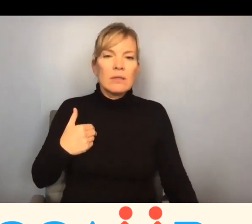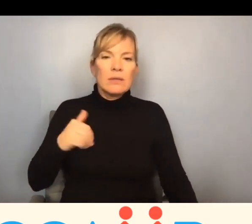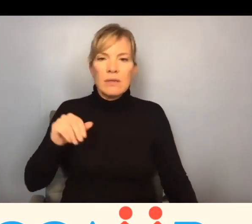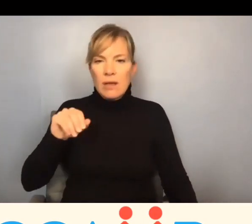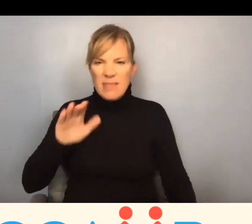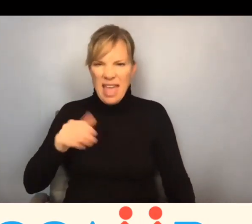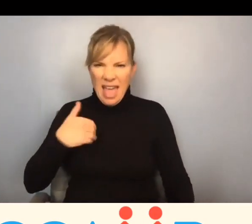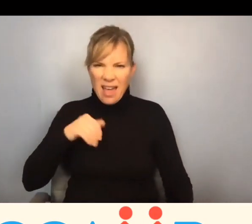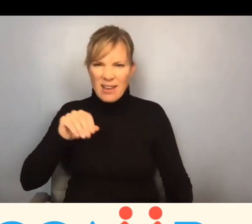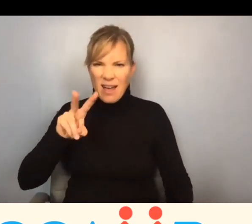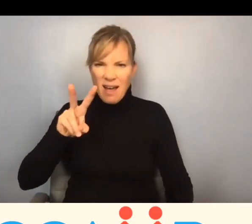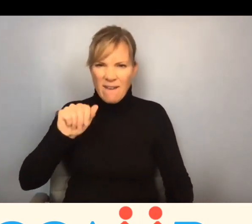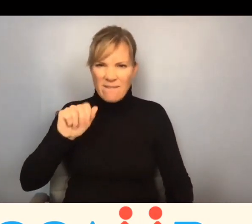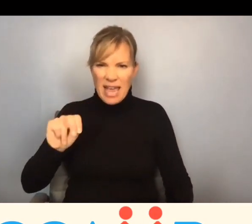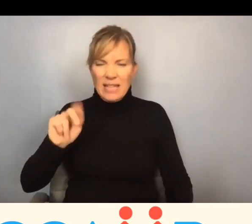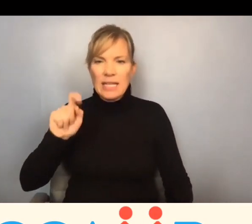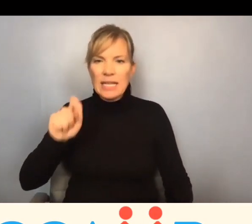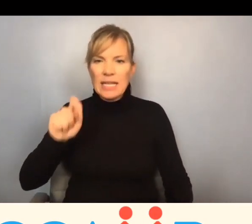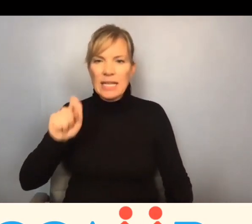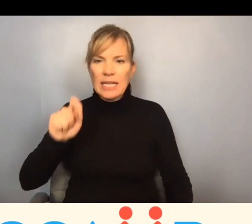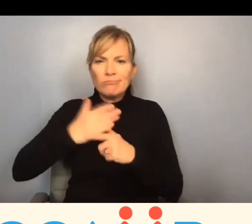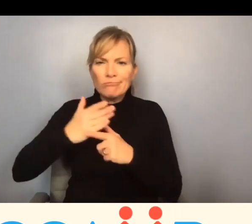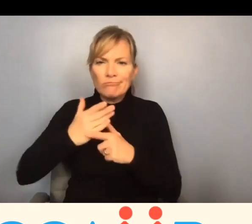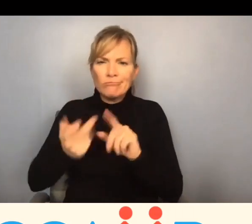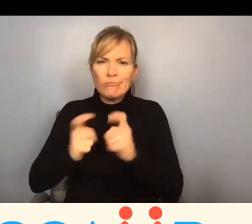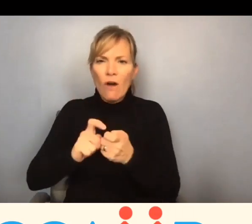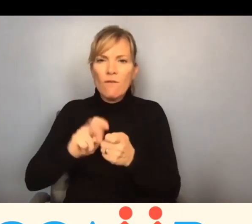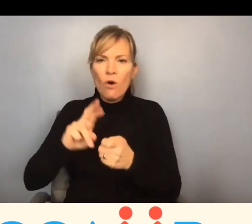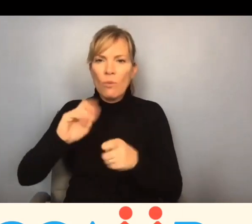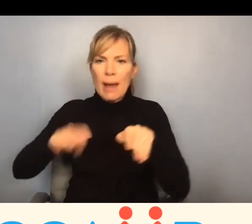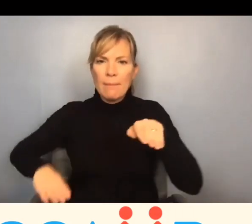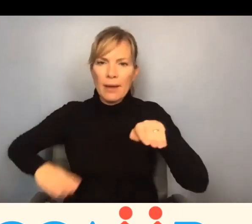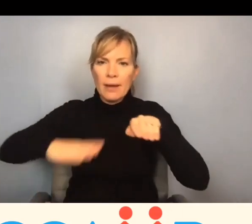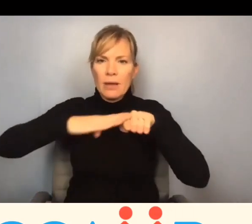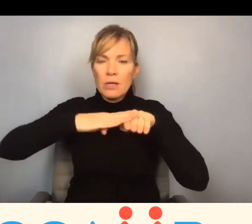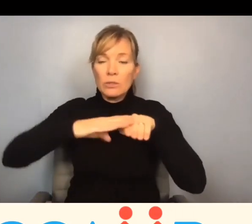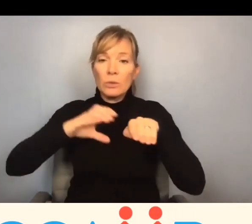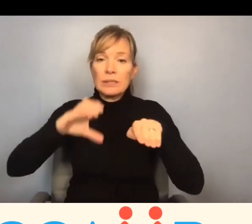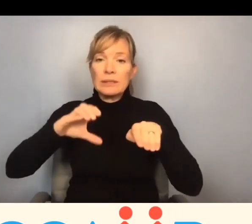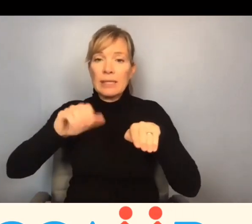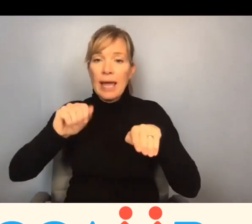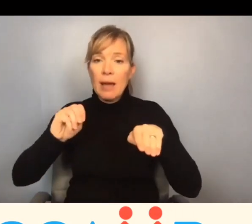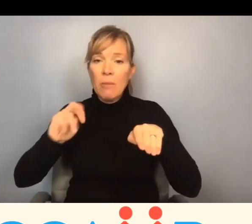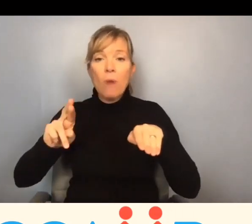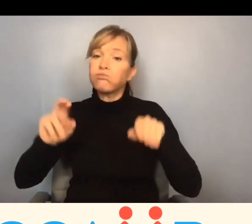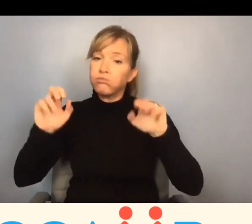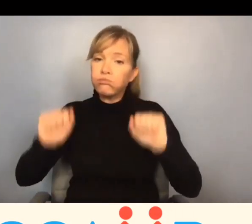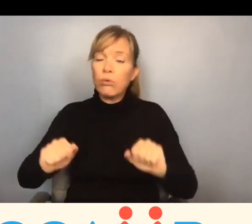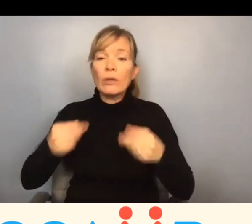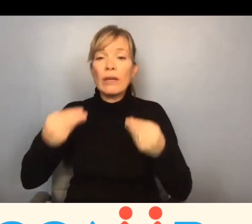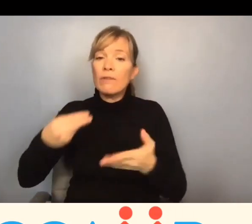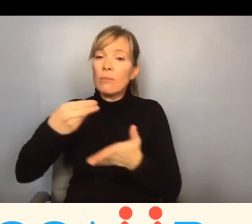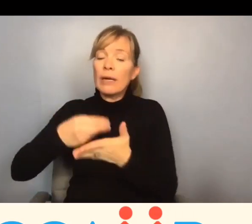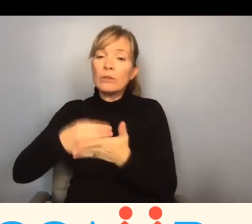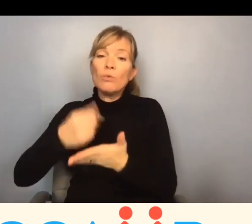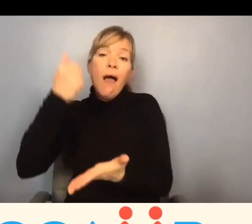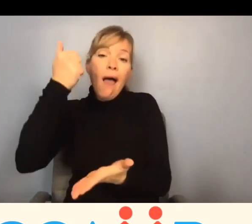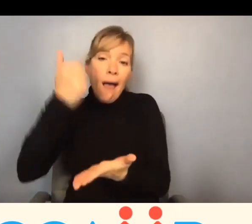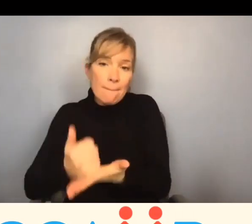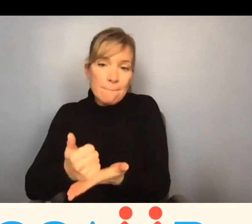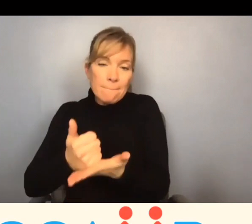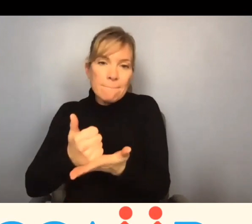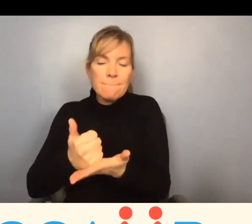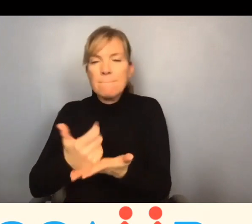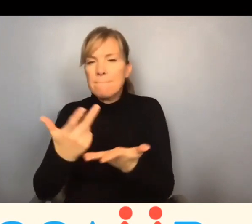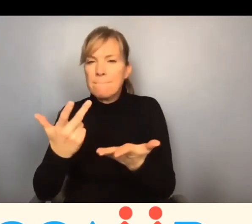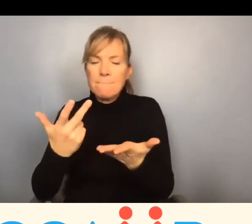van converted so that it had a ramp. So CCAMR was able to give them funds to help them